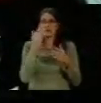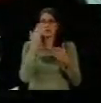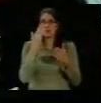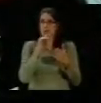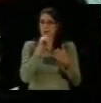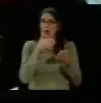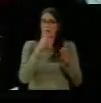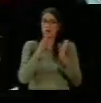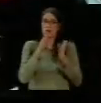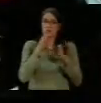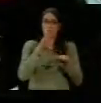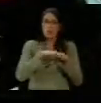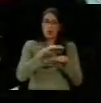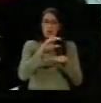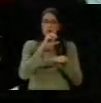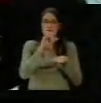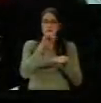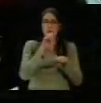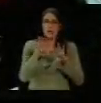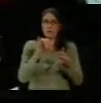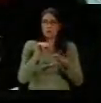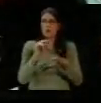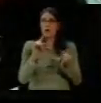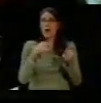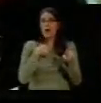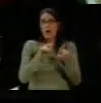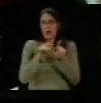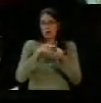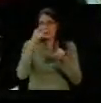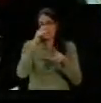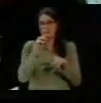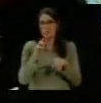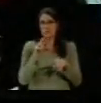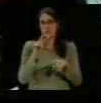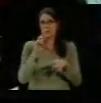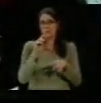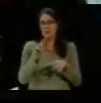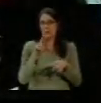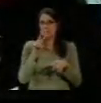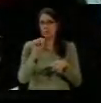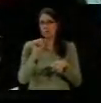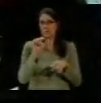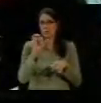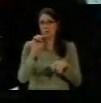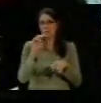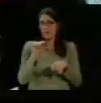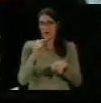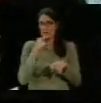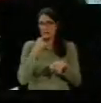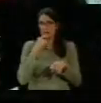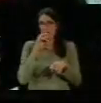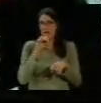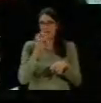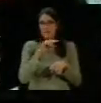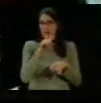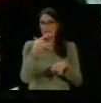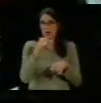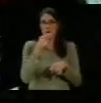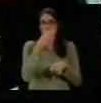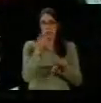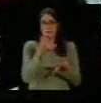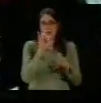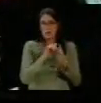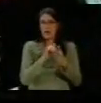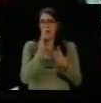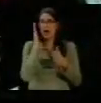and doing it. I also think that Mr. Valiant properly represented that if they do go out there and do that, certainly I would